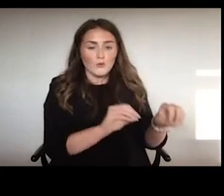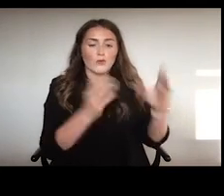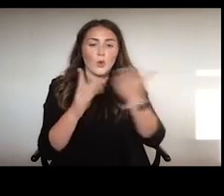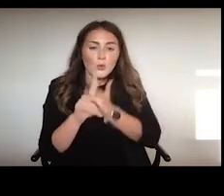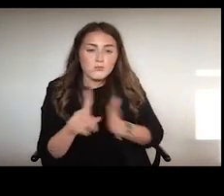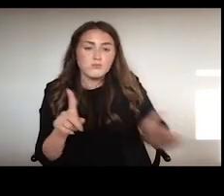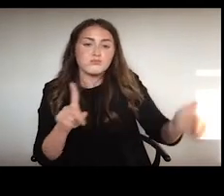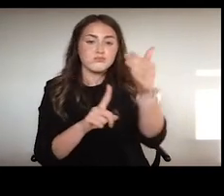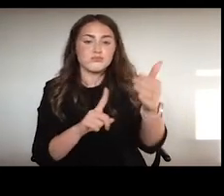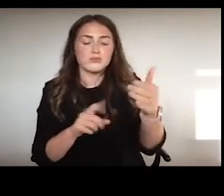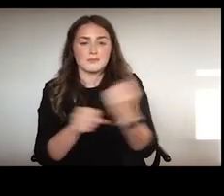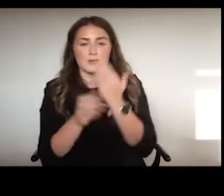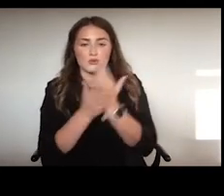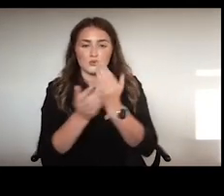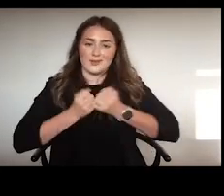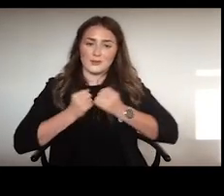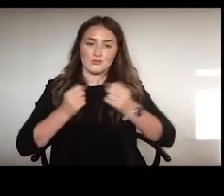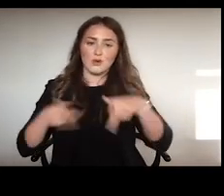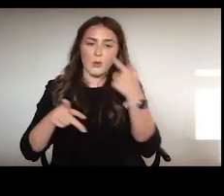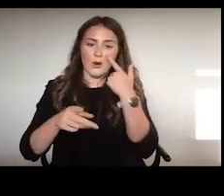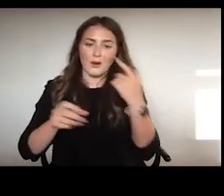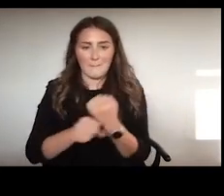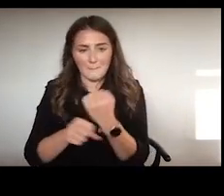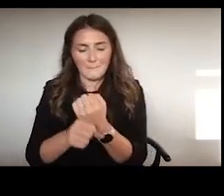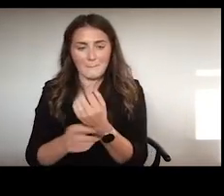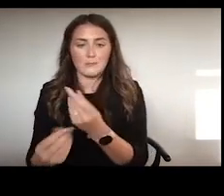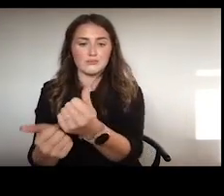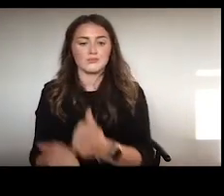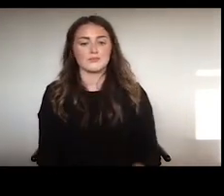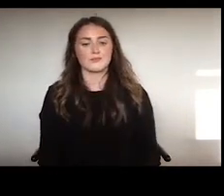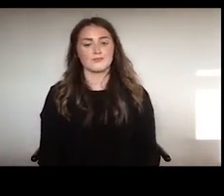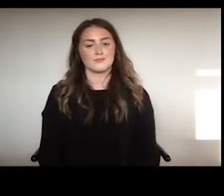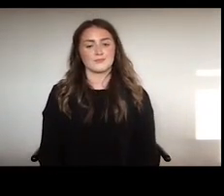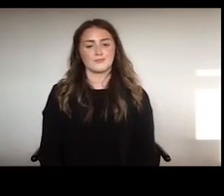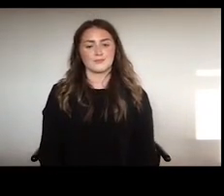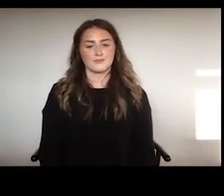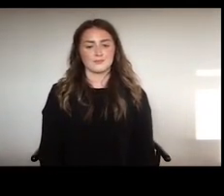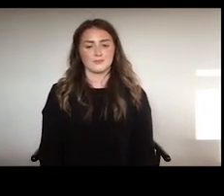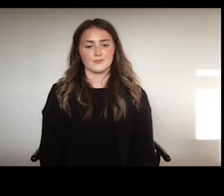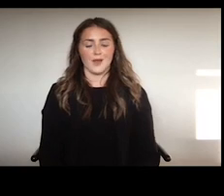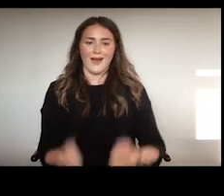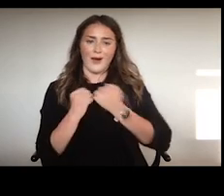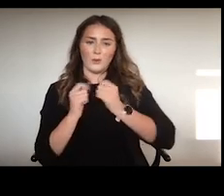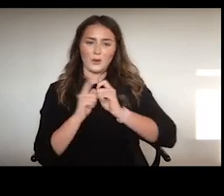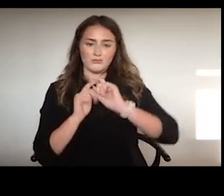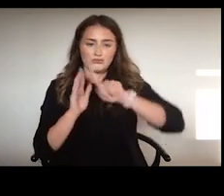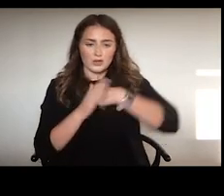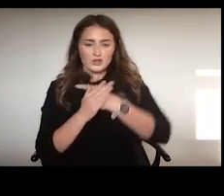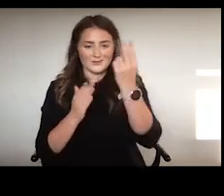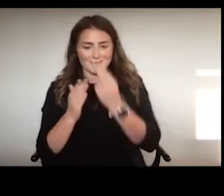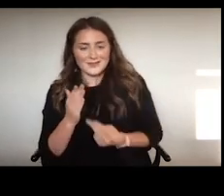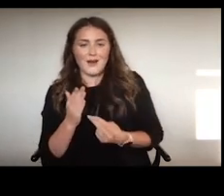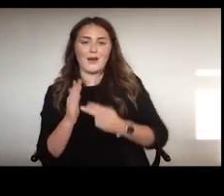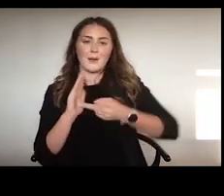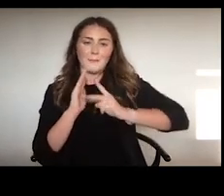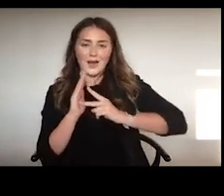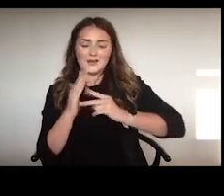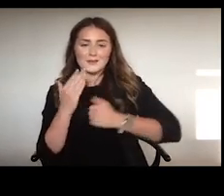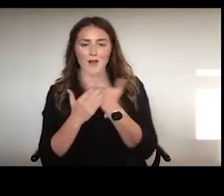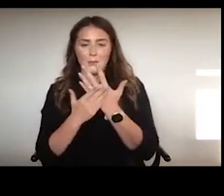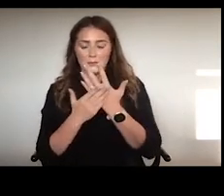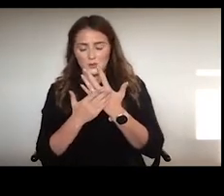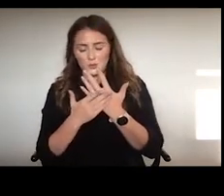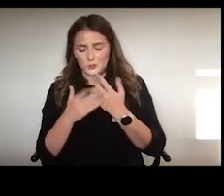cables. These would need to be moved or diverted to build the new road. Our proposals for the utility works have evolved